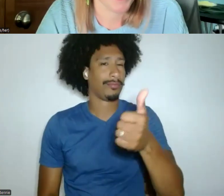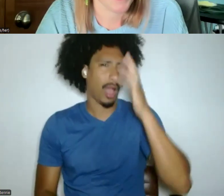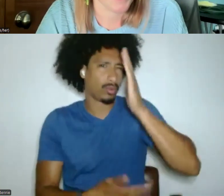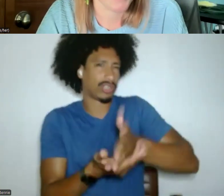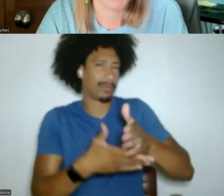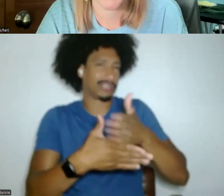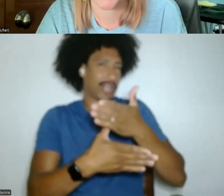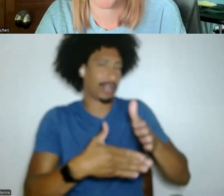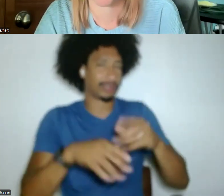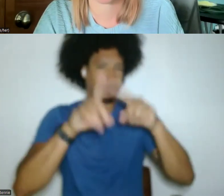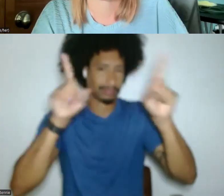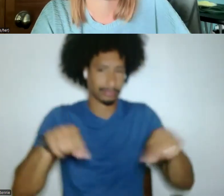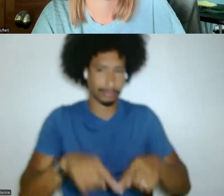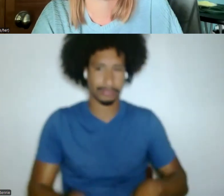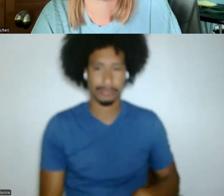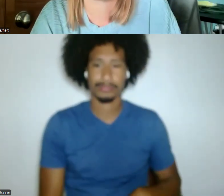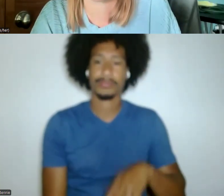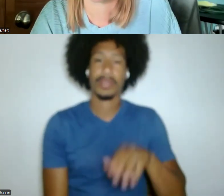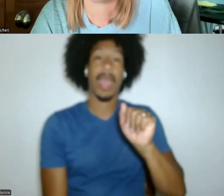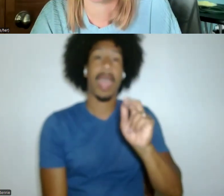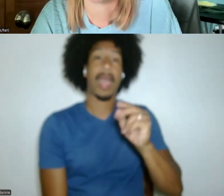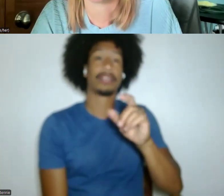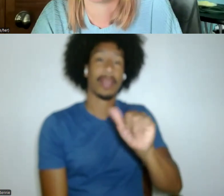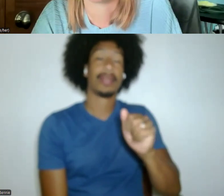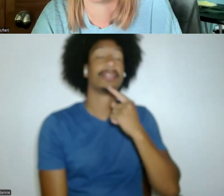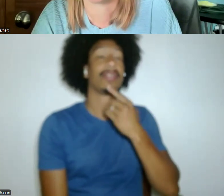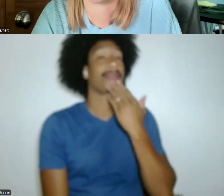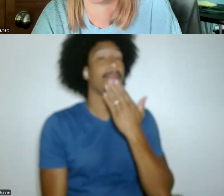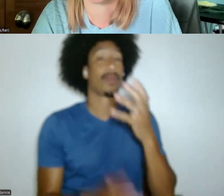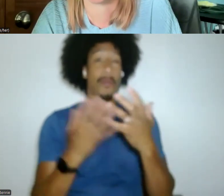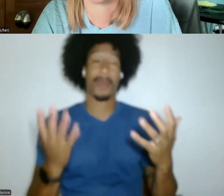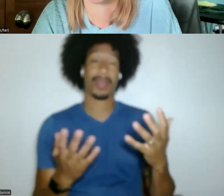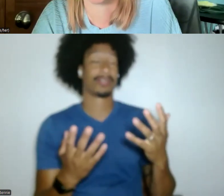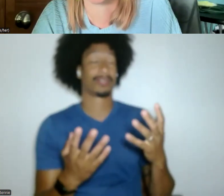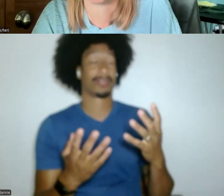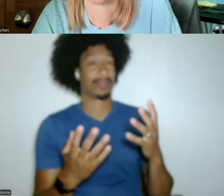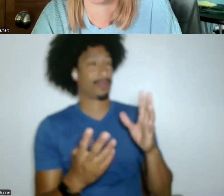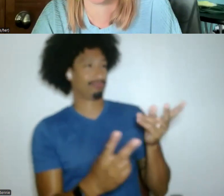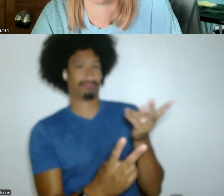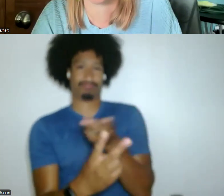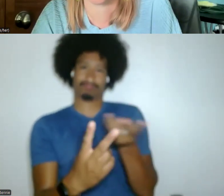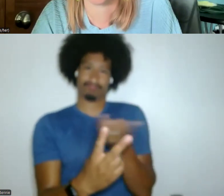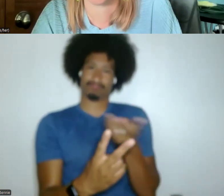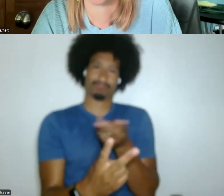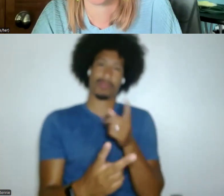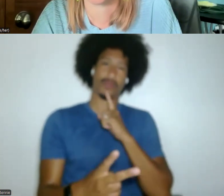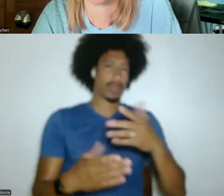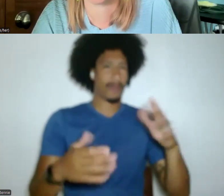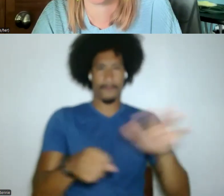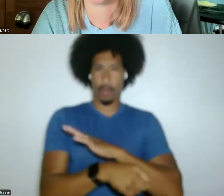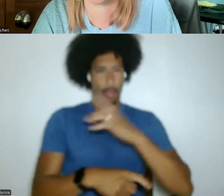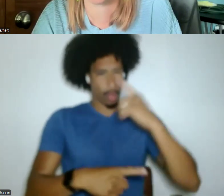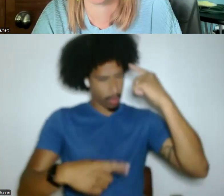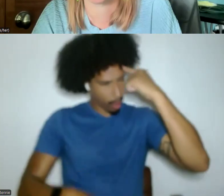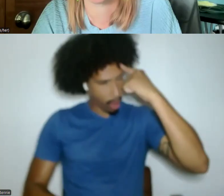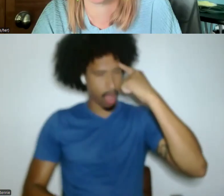Alrighty. Thank you so much, Ashley and Damien. That was really, really generative and really well thought out. And we really appreciate you coming